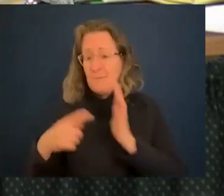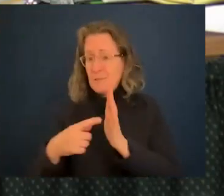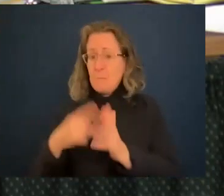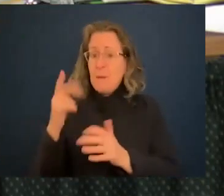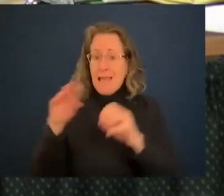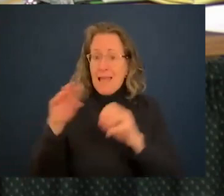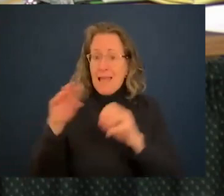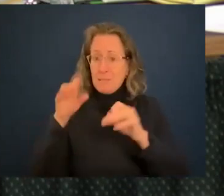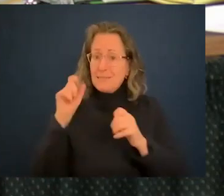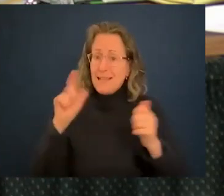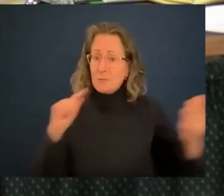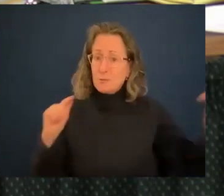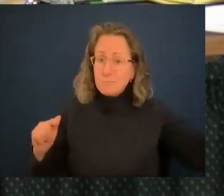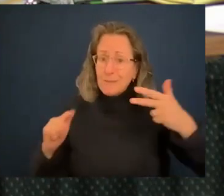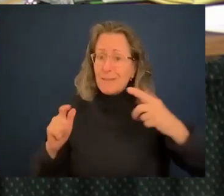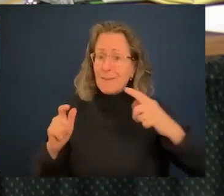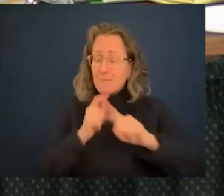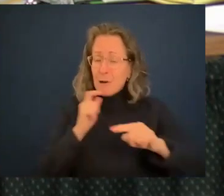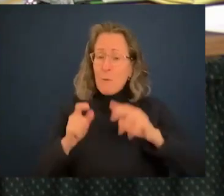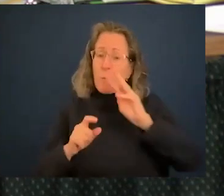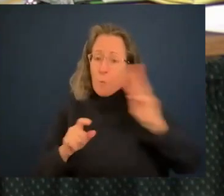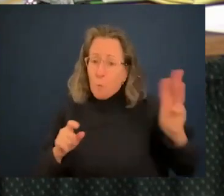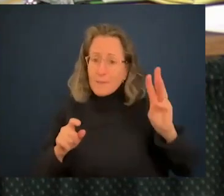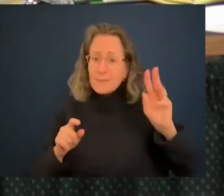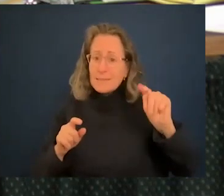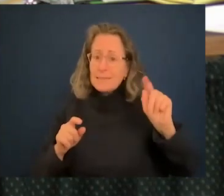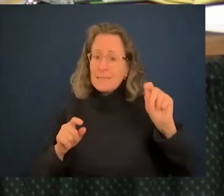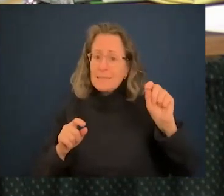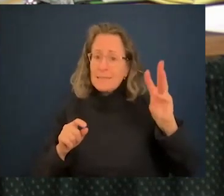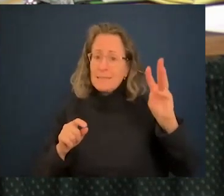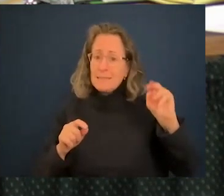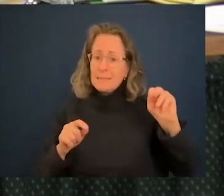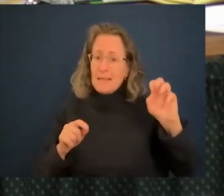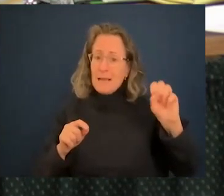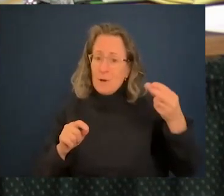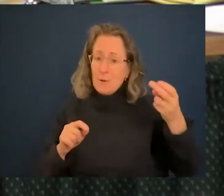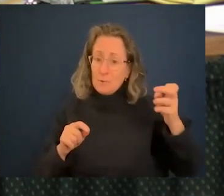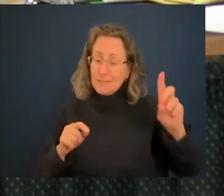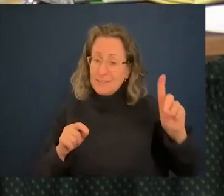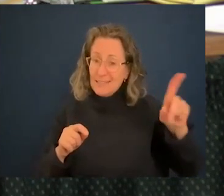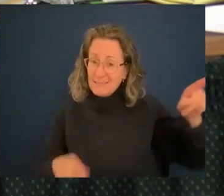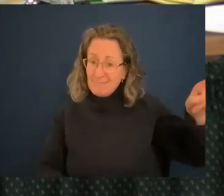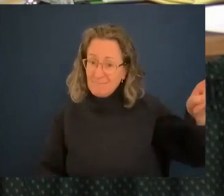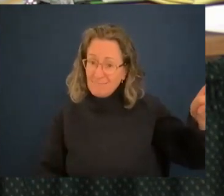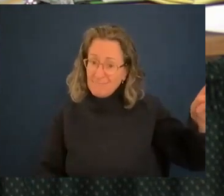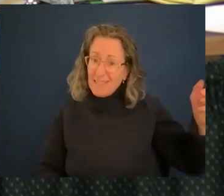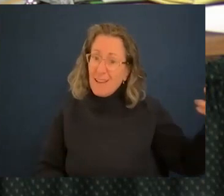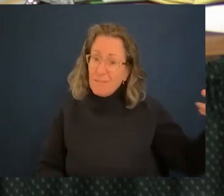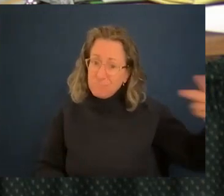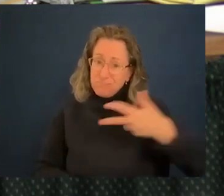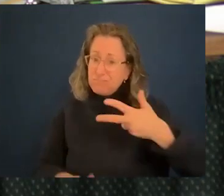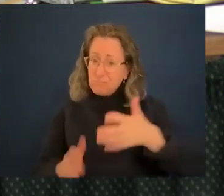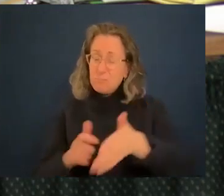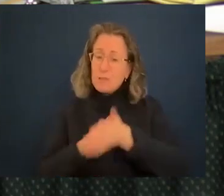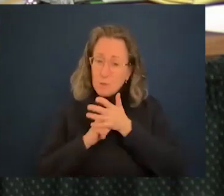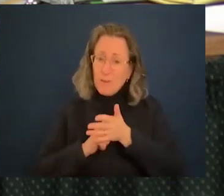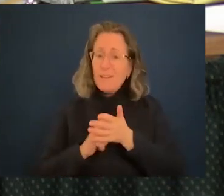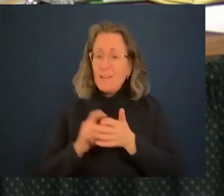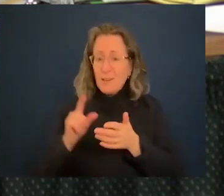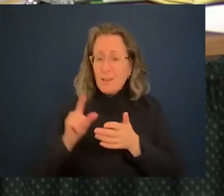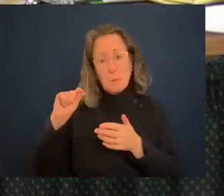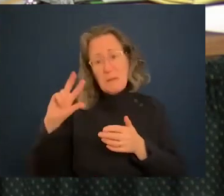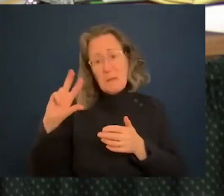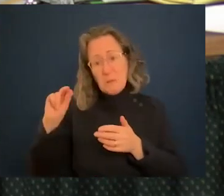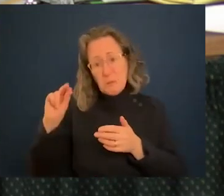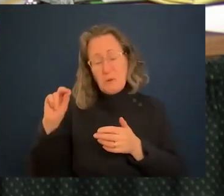that um you know fire was there on site giving giving good care was there a lack of particular